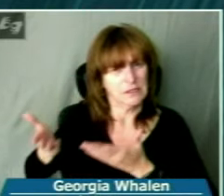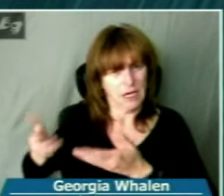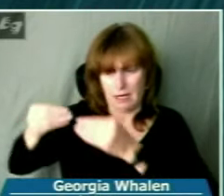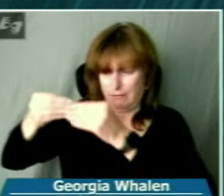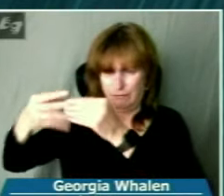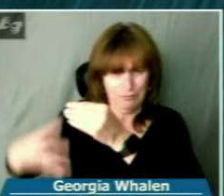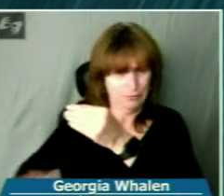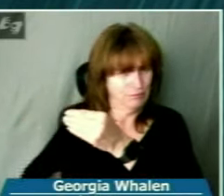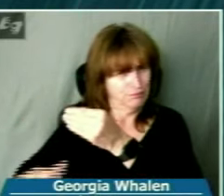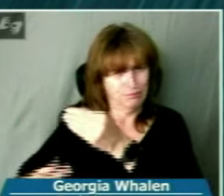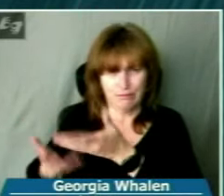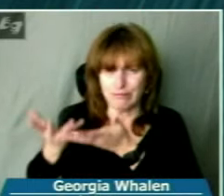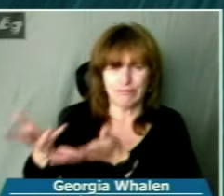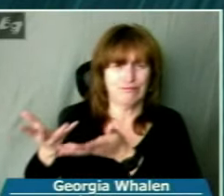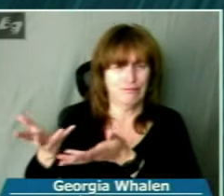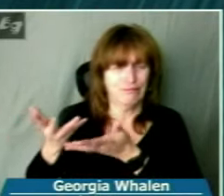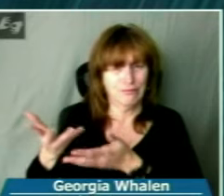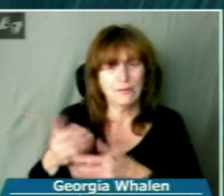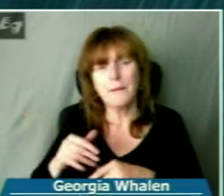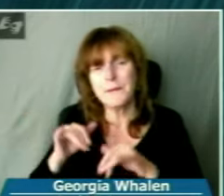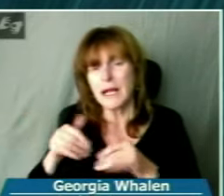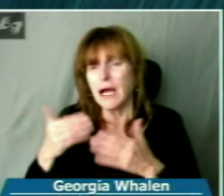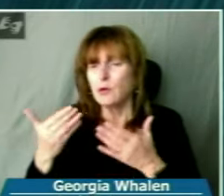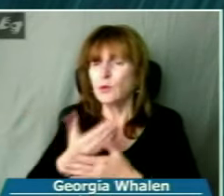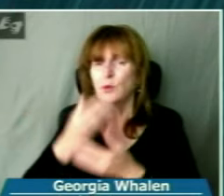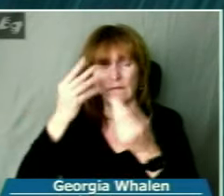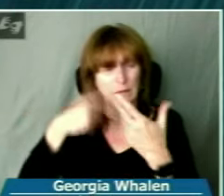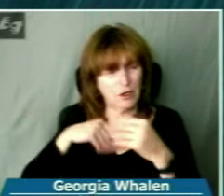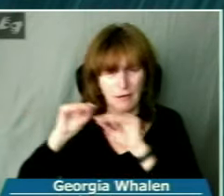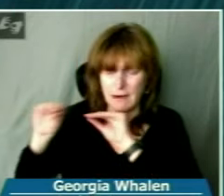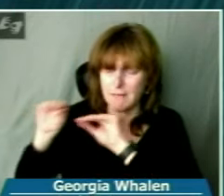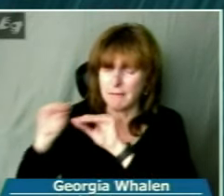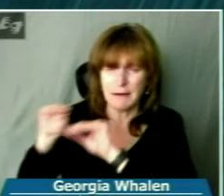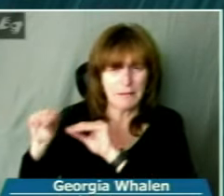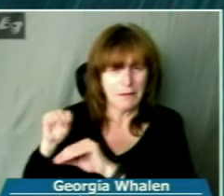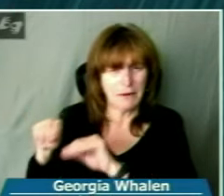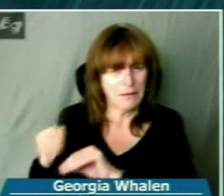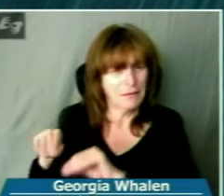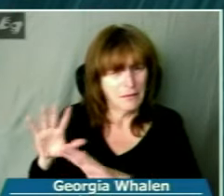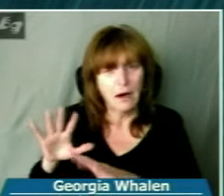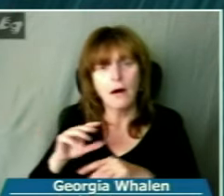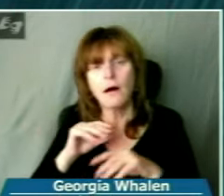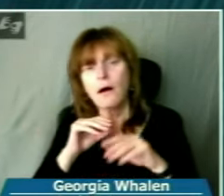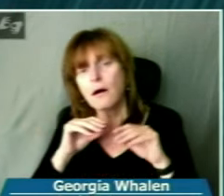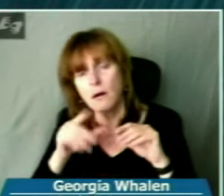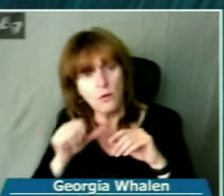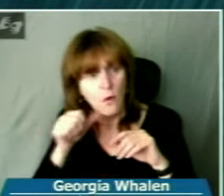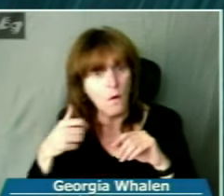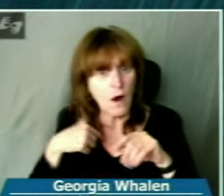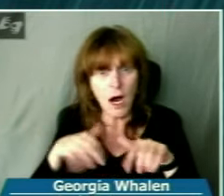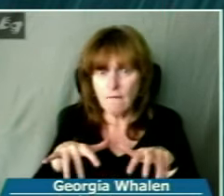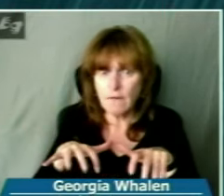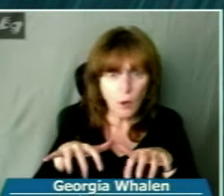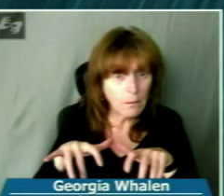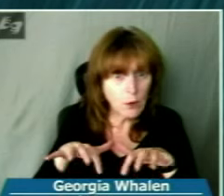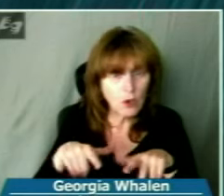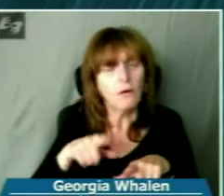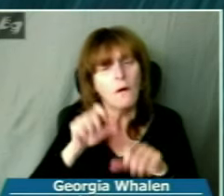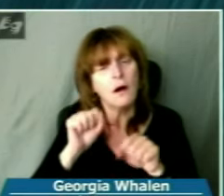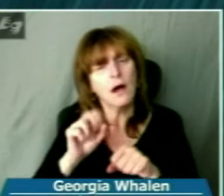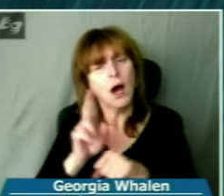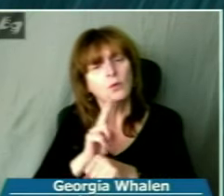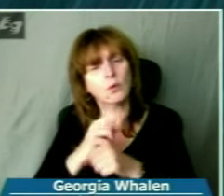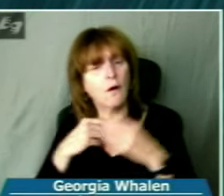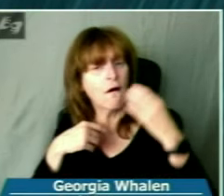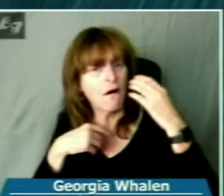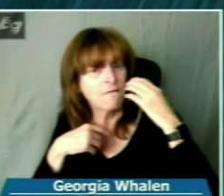There is an updating on that page each and every day. Or if you don't have a computer and can't get on that page, you can do it over the phone. So you can contact